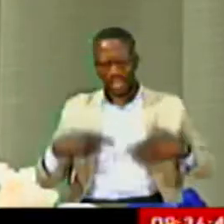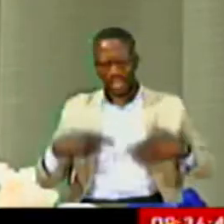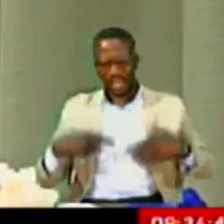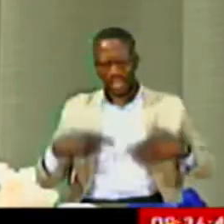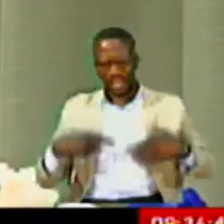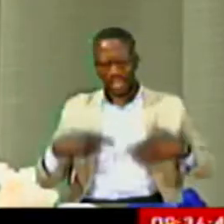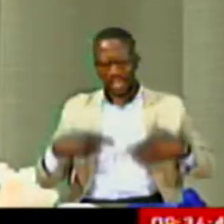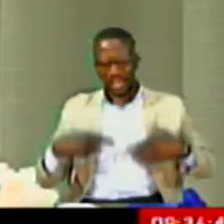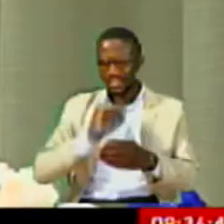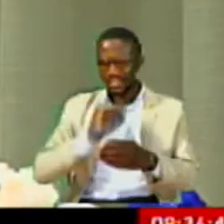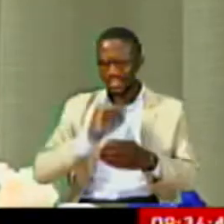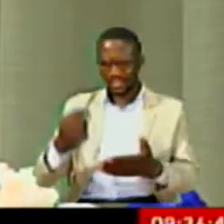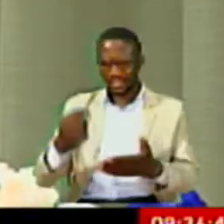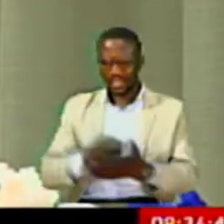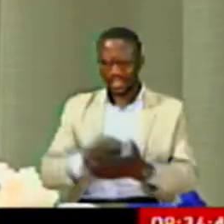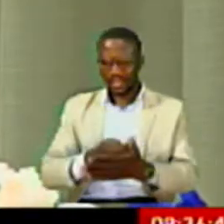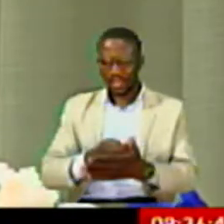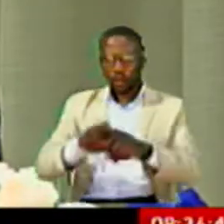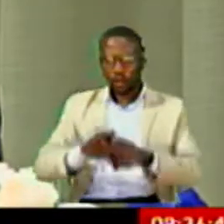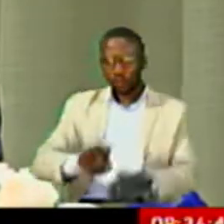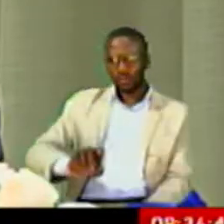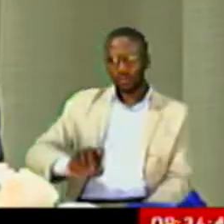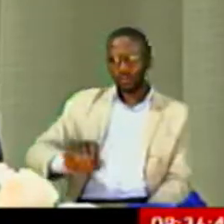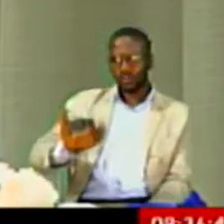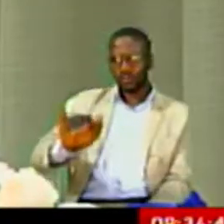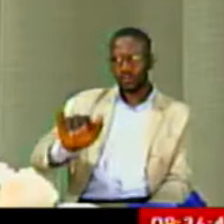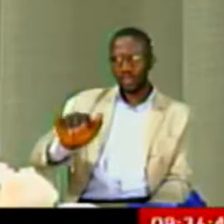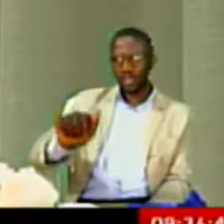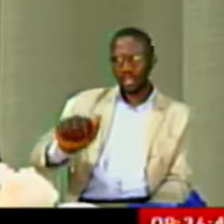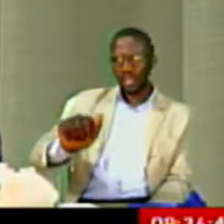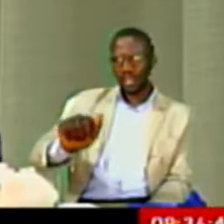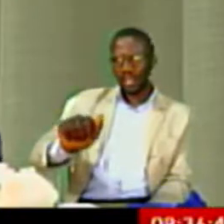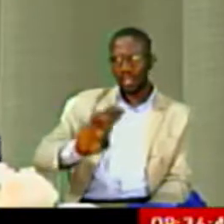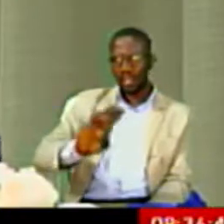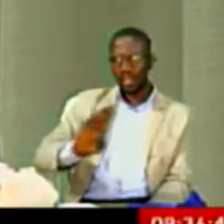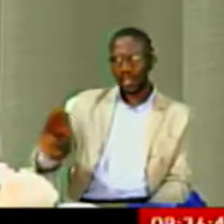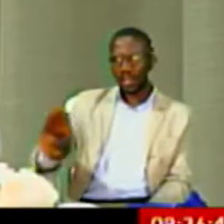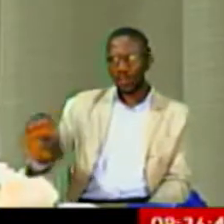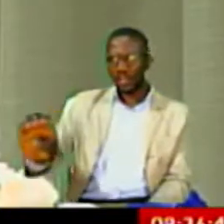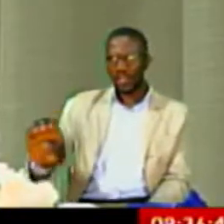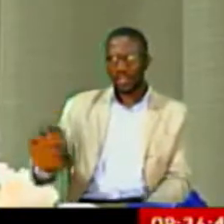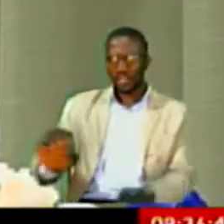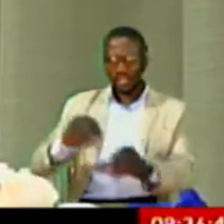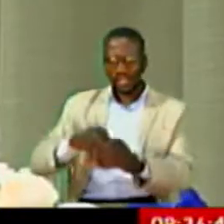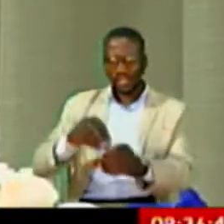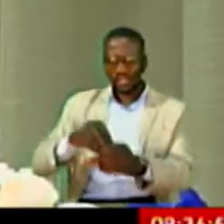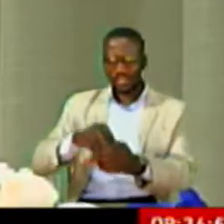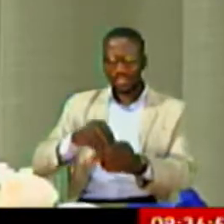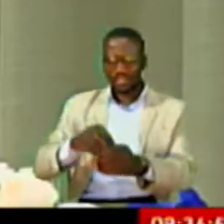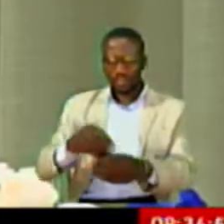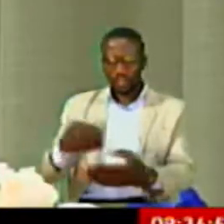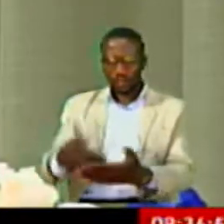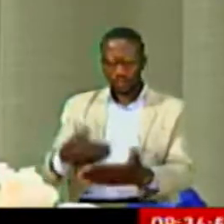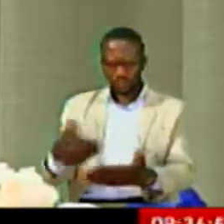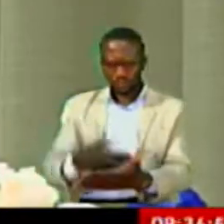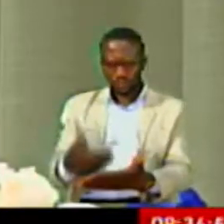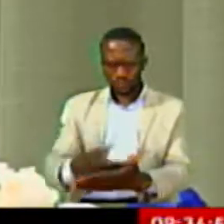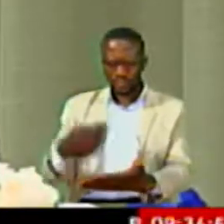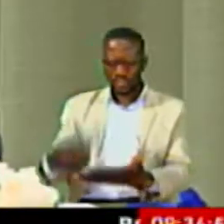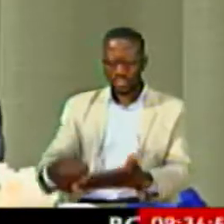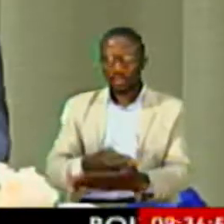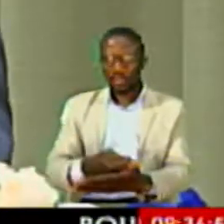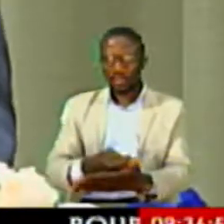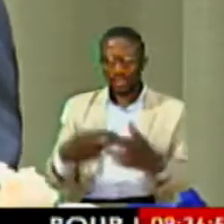comme Yahweh, as Yahweh. Mais dans le Nouveau Testament, now, in the New Testament, il s'est révélé comme notre Seigneur Jésus-Christ. He